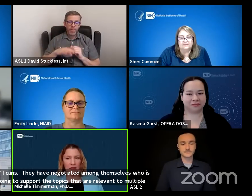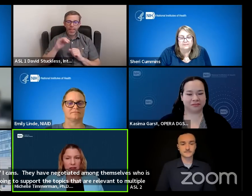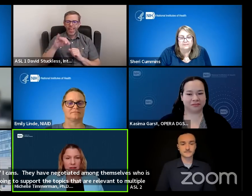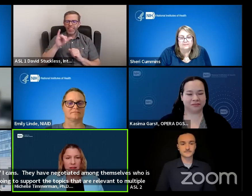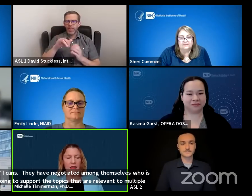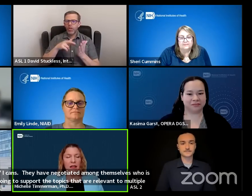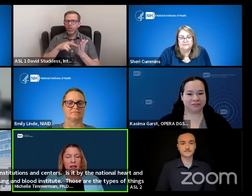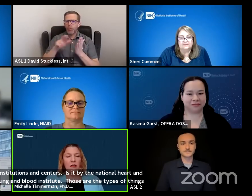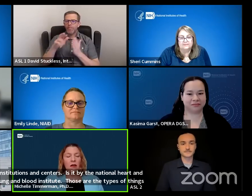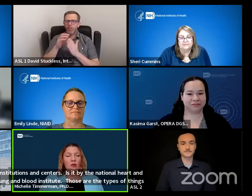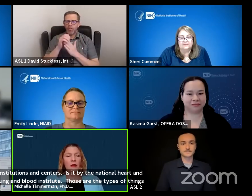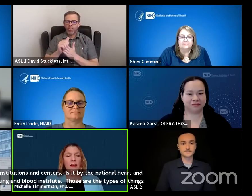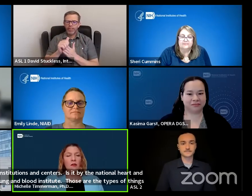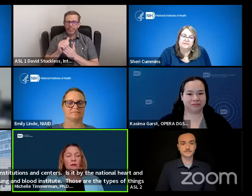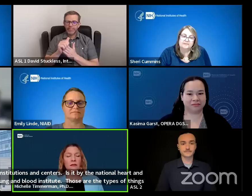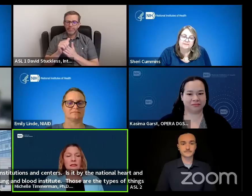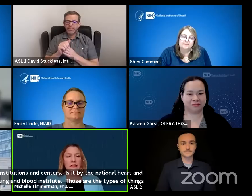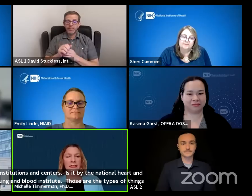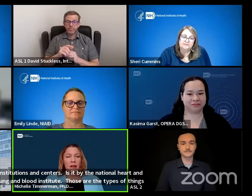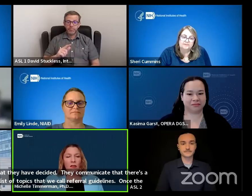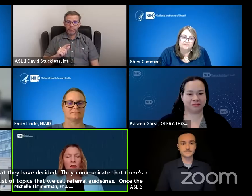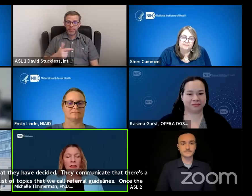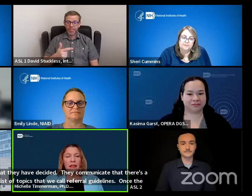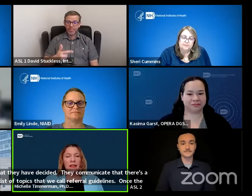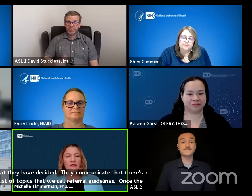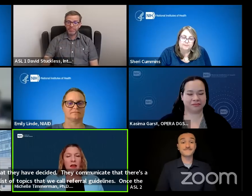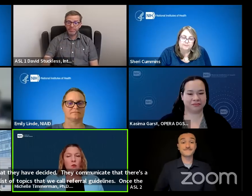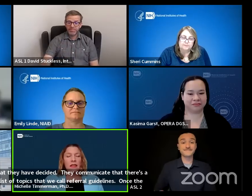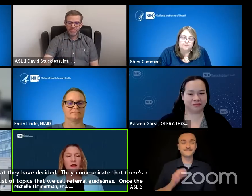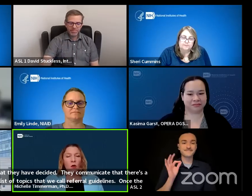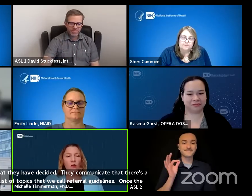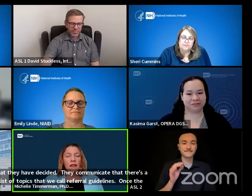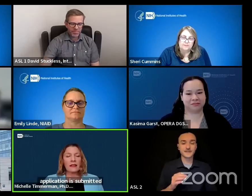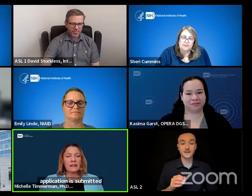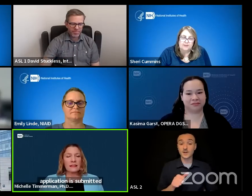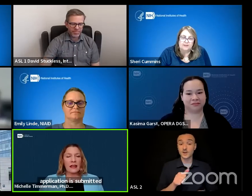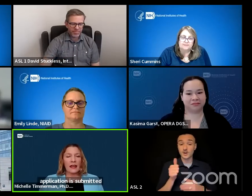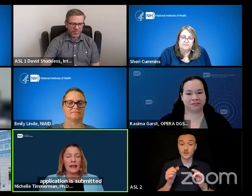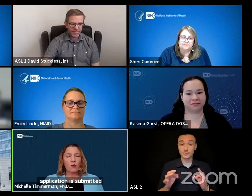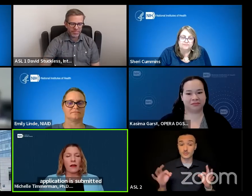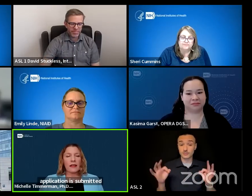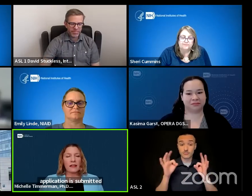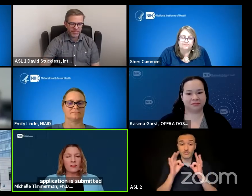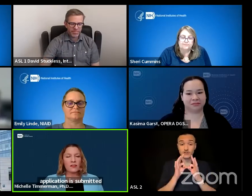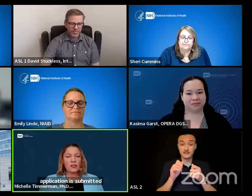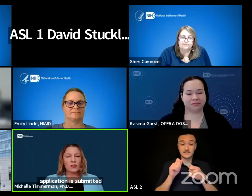referral guidelines. Now, a critical detail is that we can only